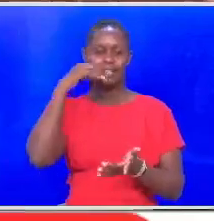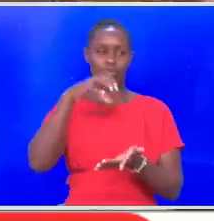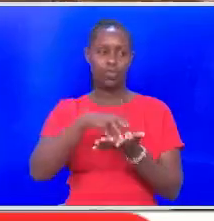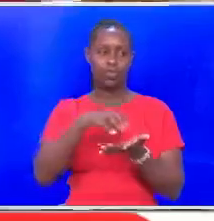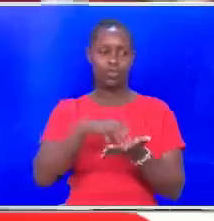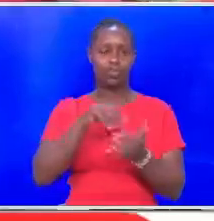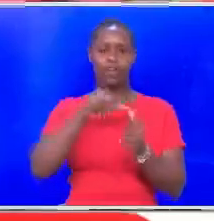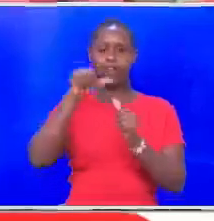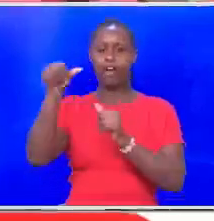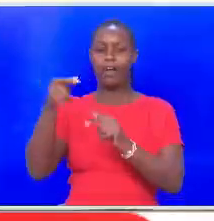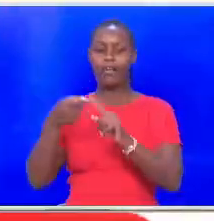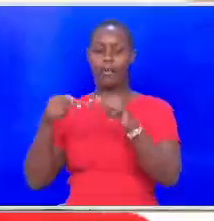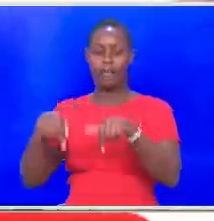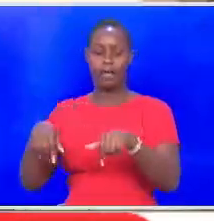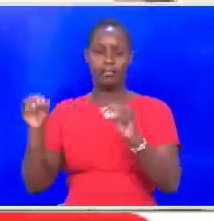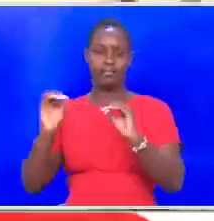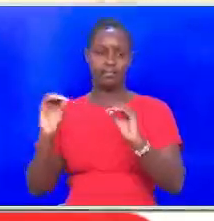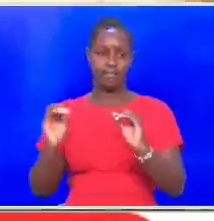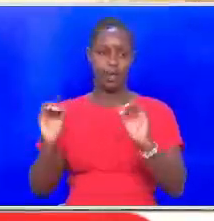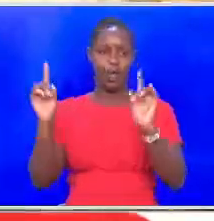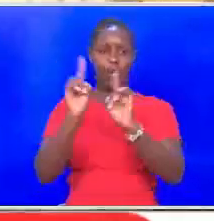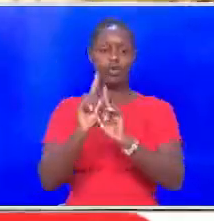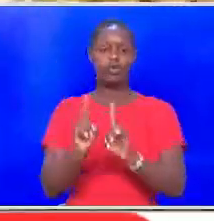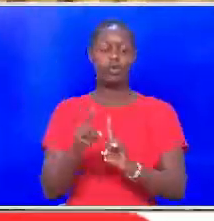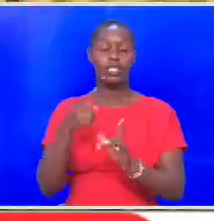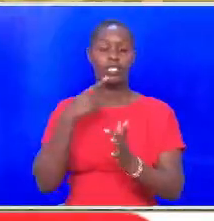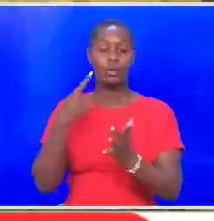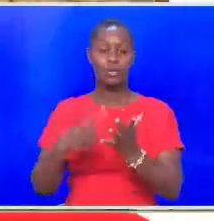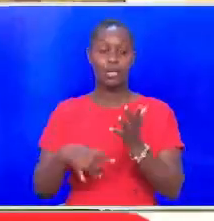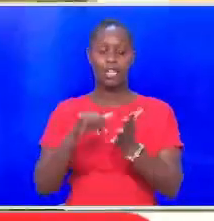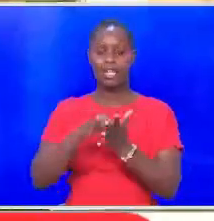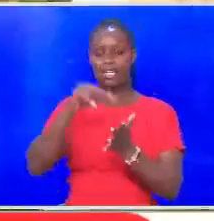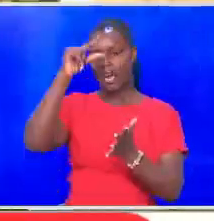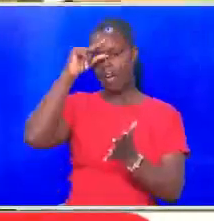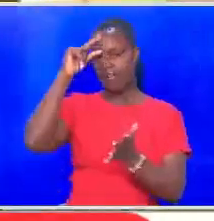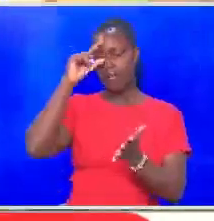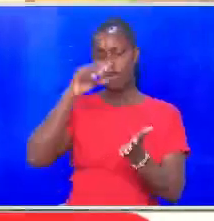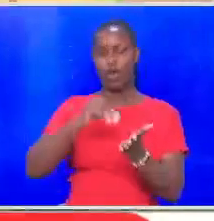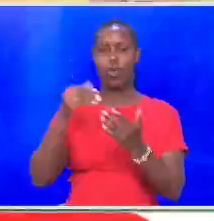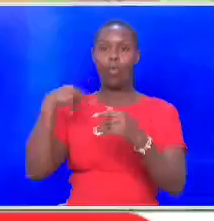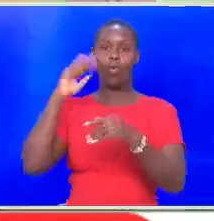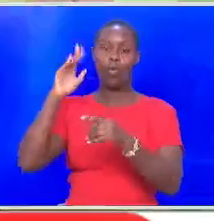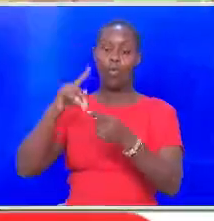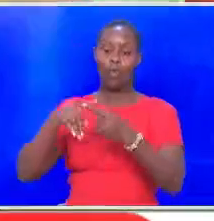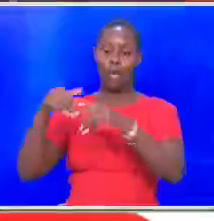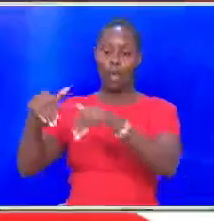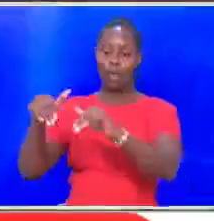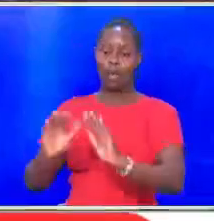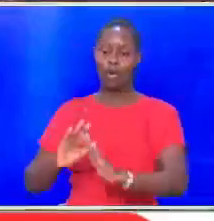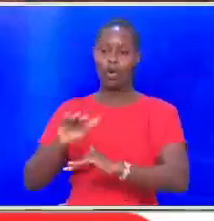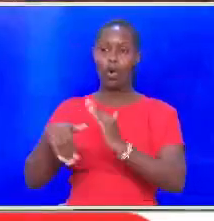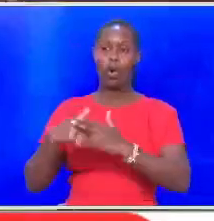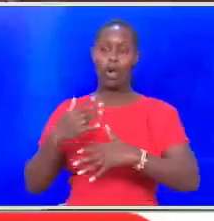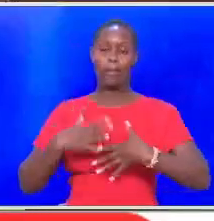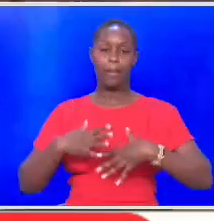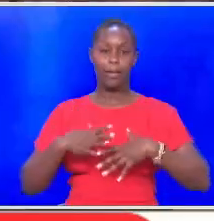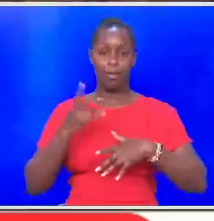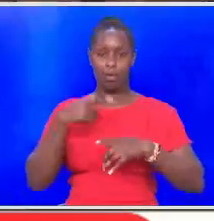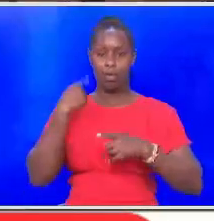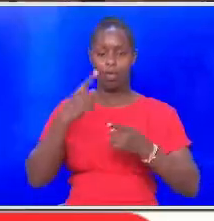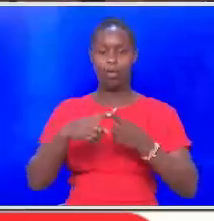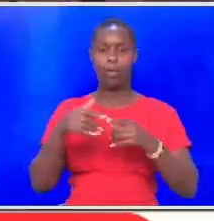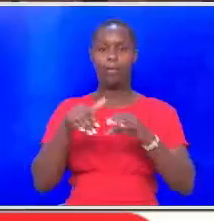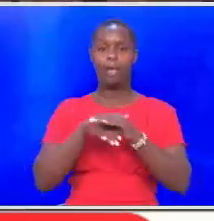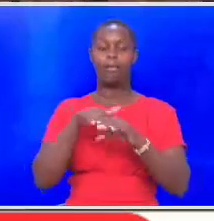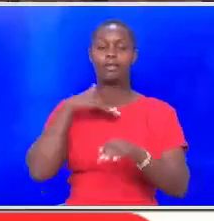here. Kindiki ameeleza kuwa serikali itagharamia mazishi ya watu waliopoteza wapendwa wao kwa mafuriko. Ongoing rains, we have